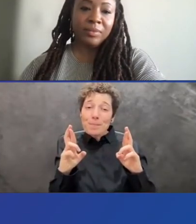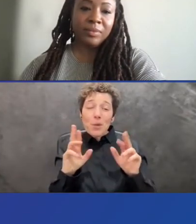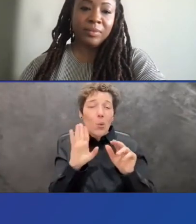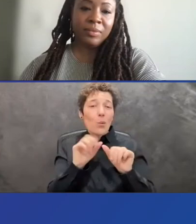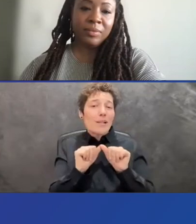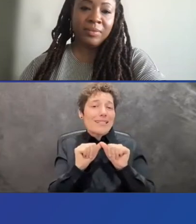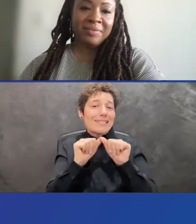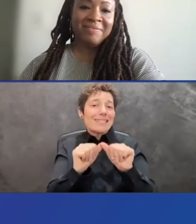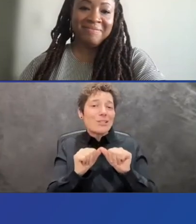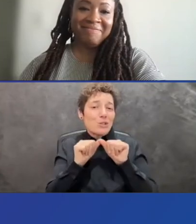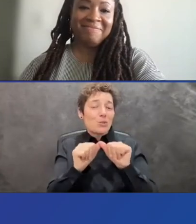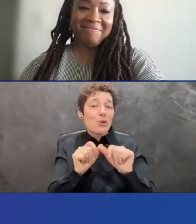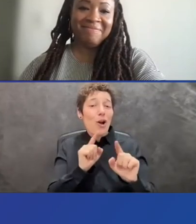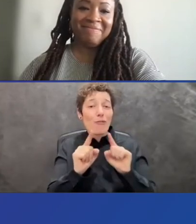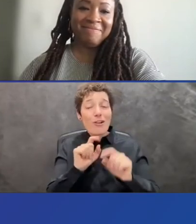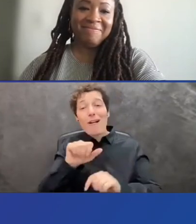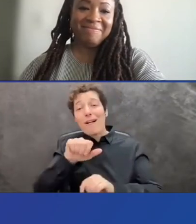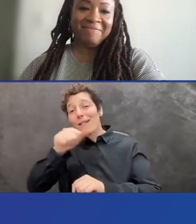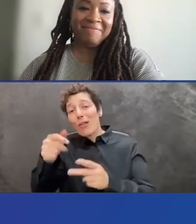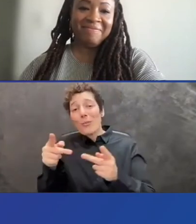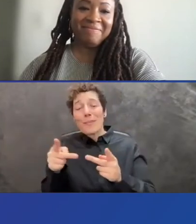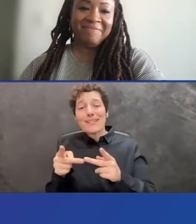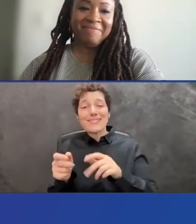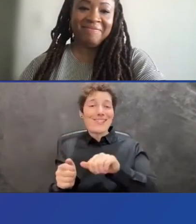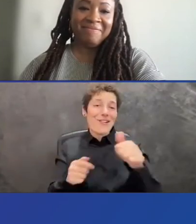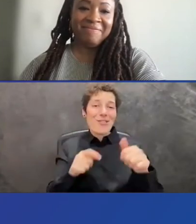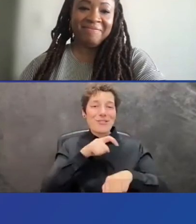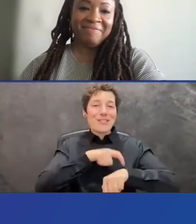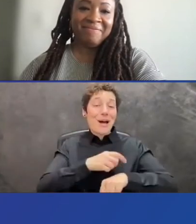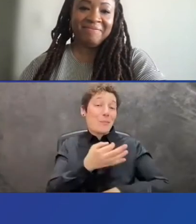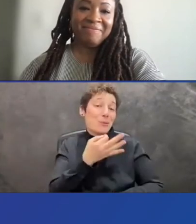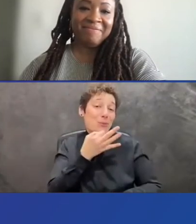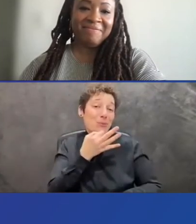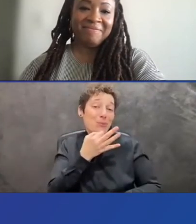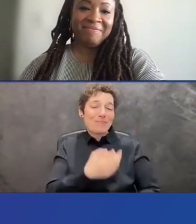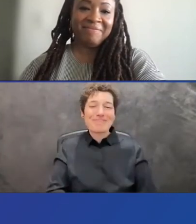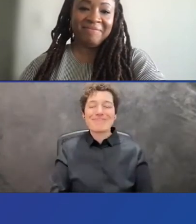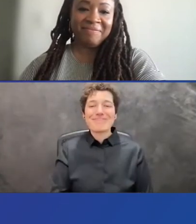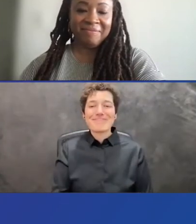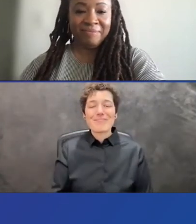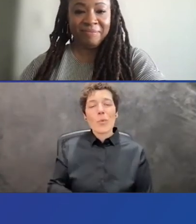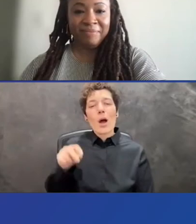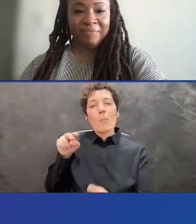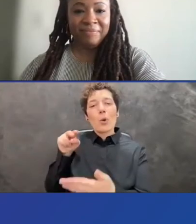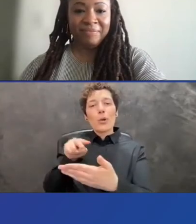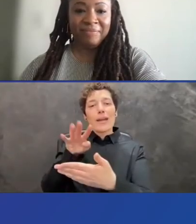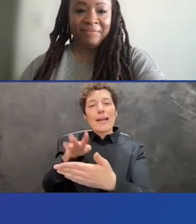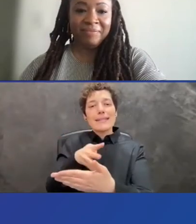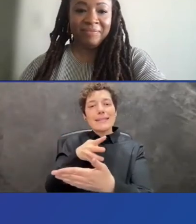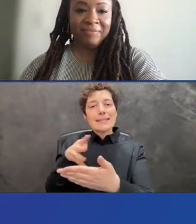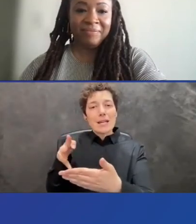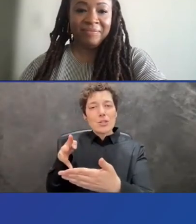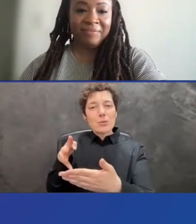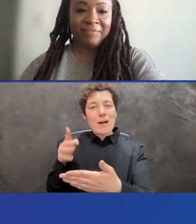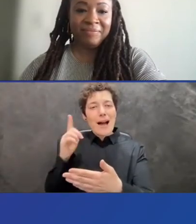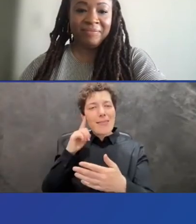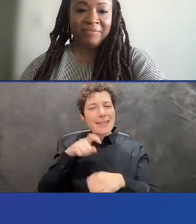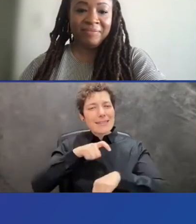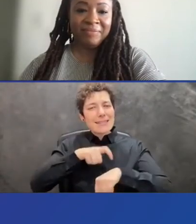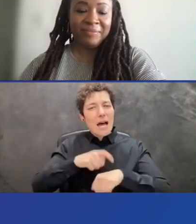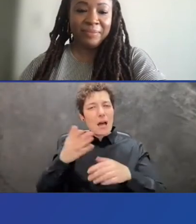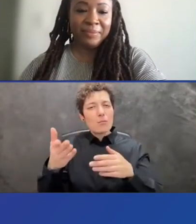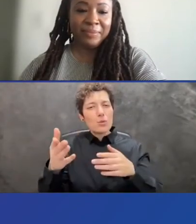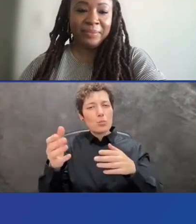continue this at another place, another time soon. I think I'm looking at our schedule. I think it's time to bring the Dance NYC